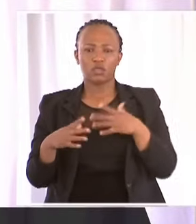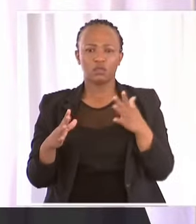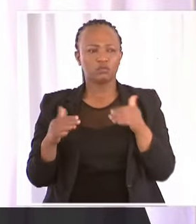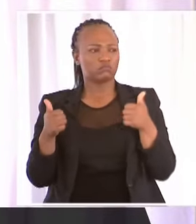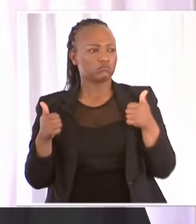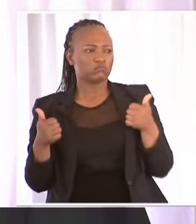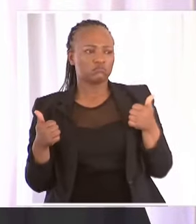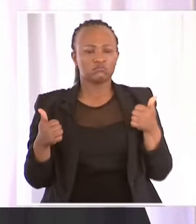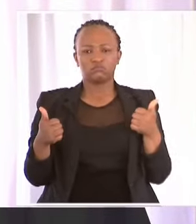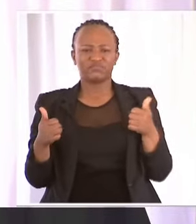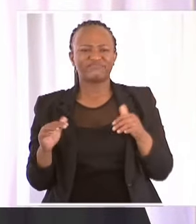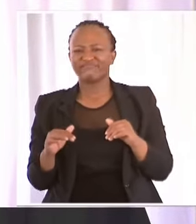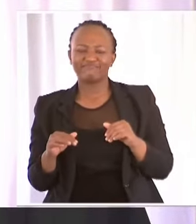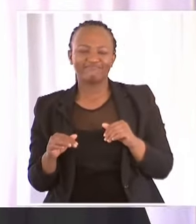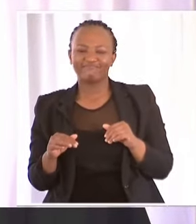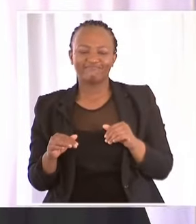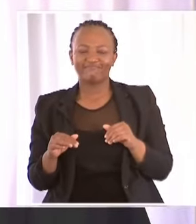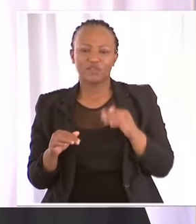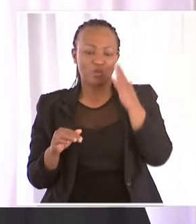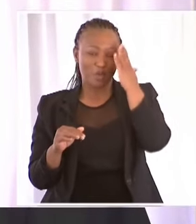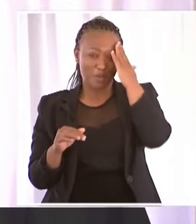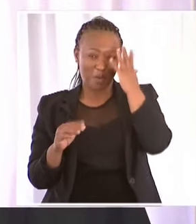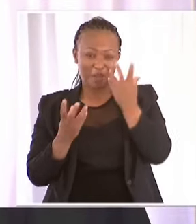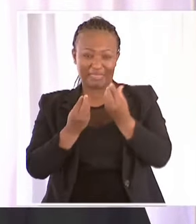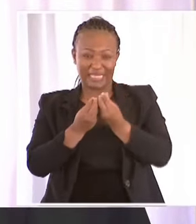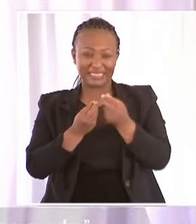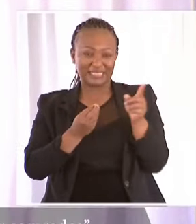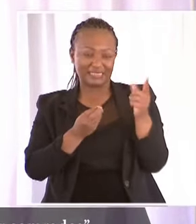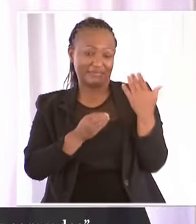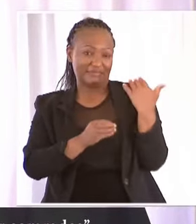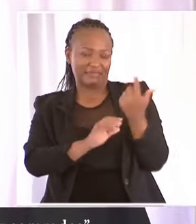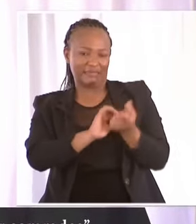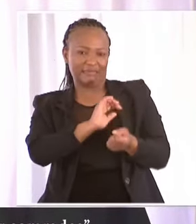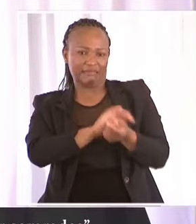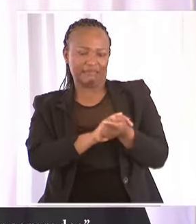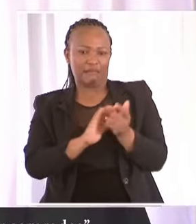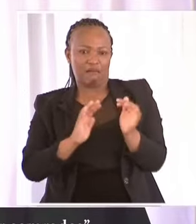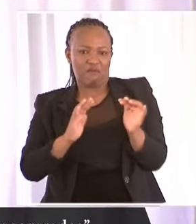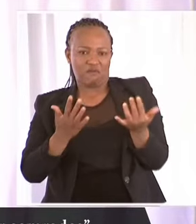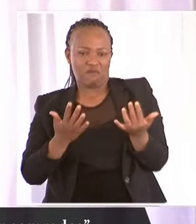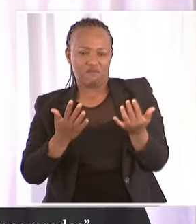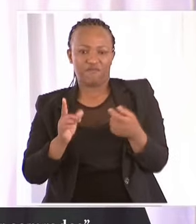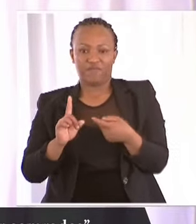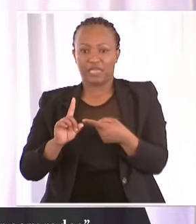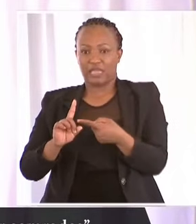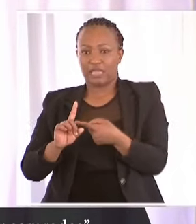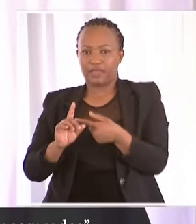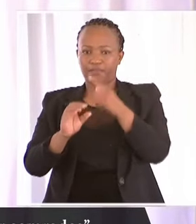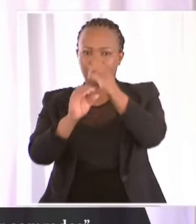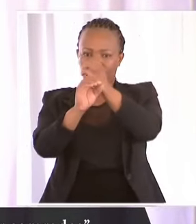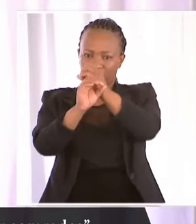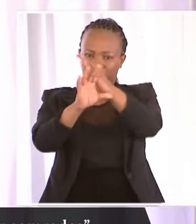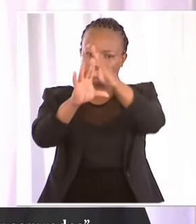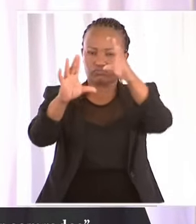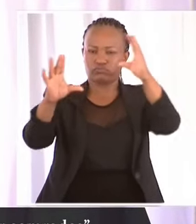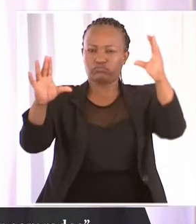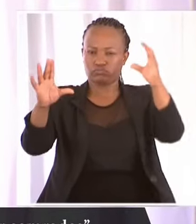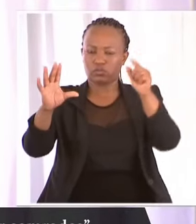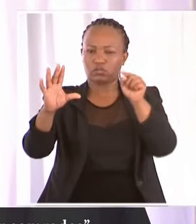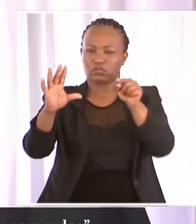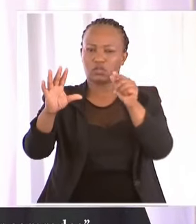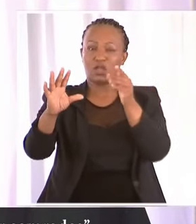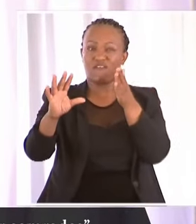with the way things were. It was the vision that he had